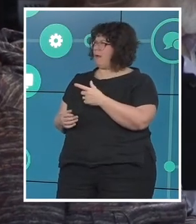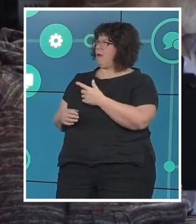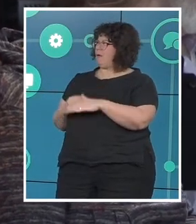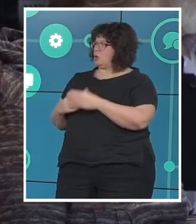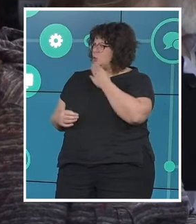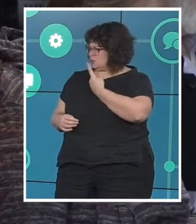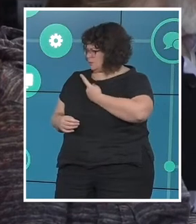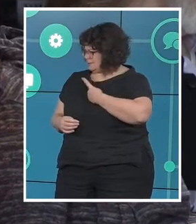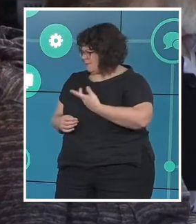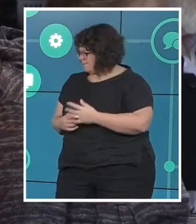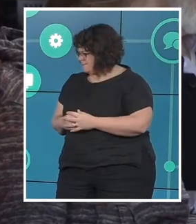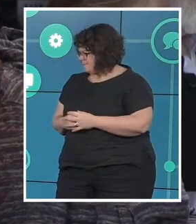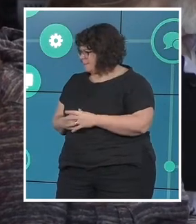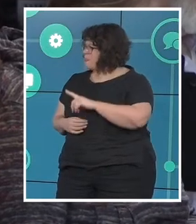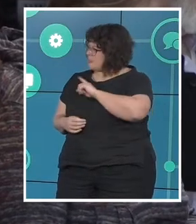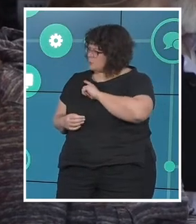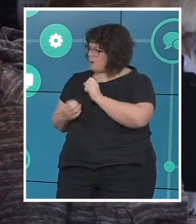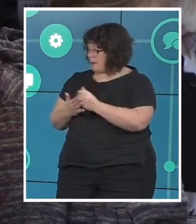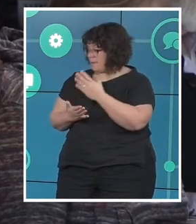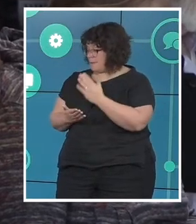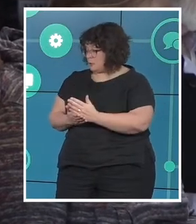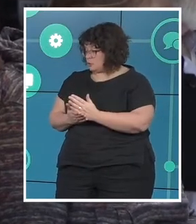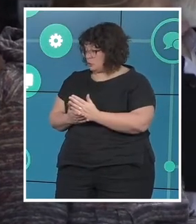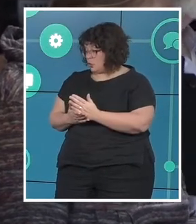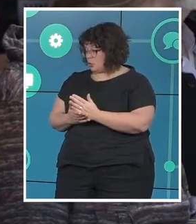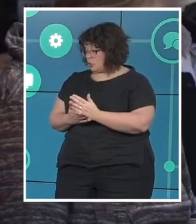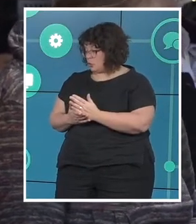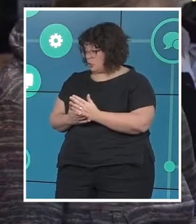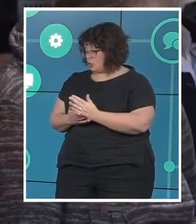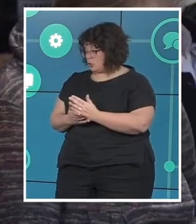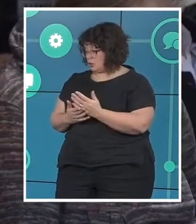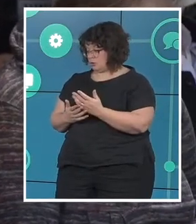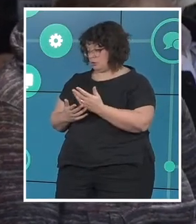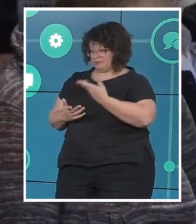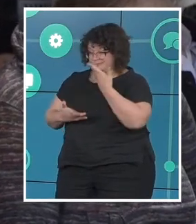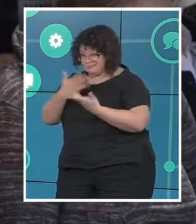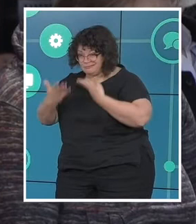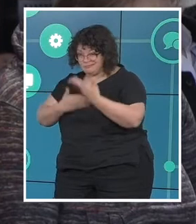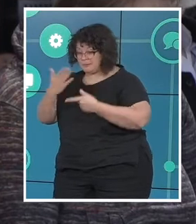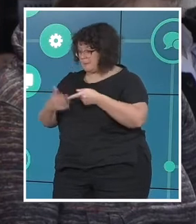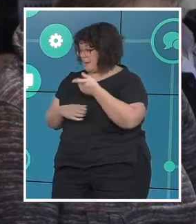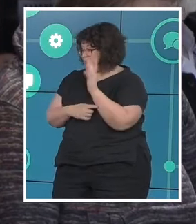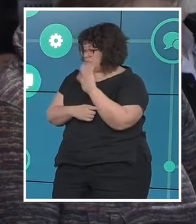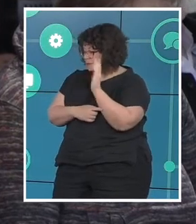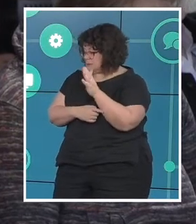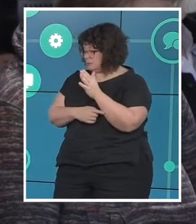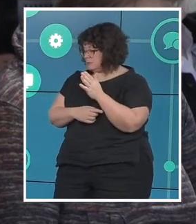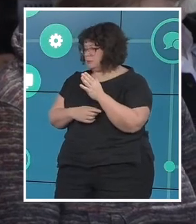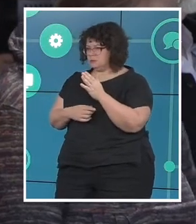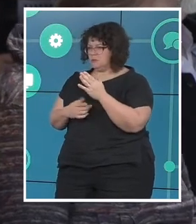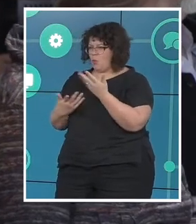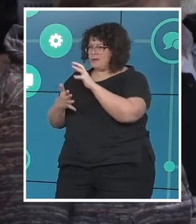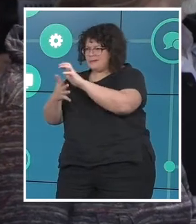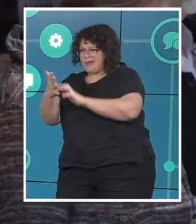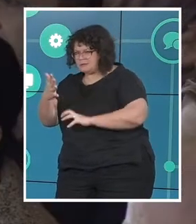by presenters, it's being conveyed within text, and no one is missing out on the rights to the information that map contained is the number one